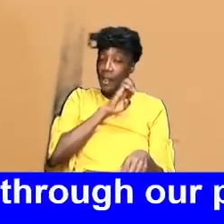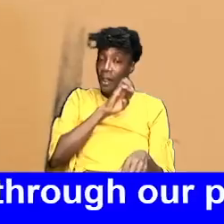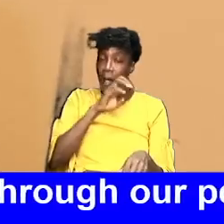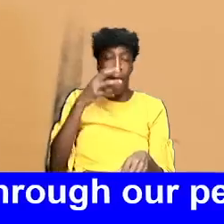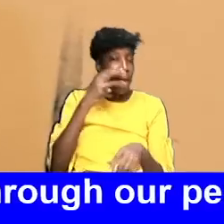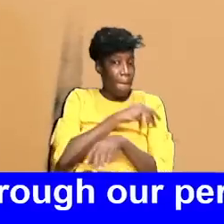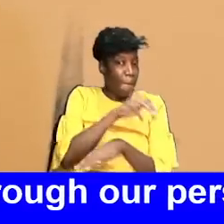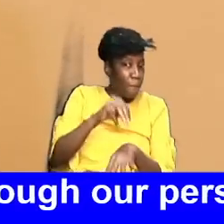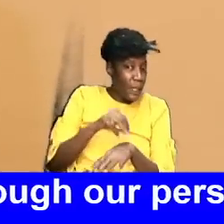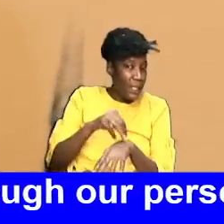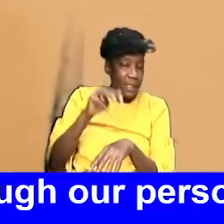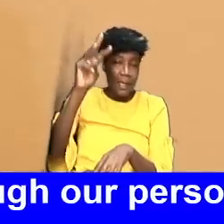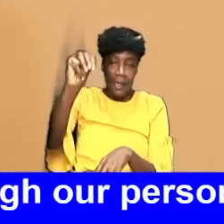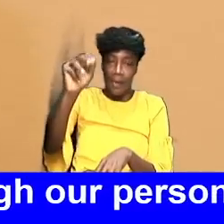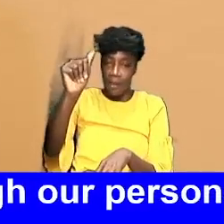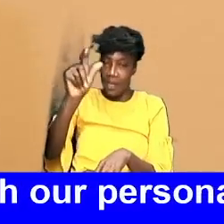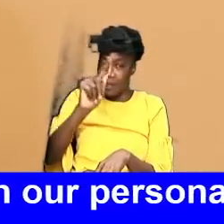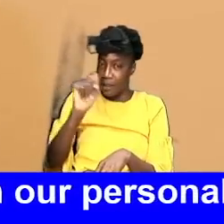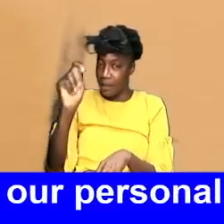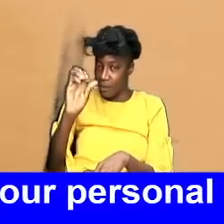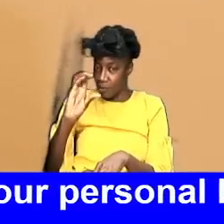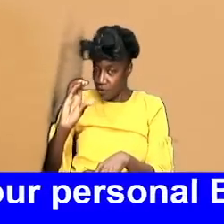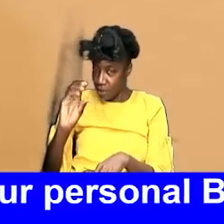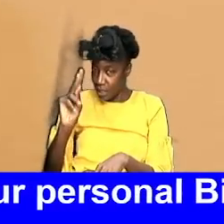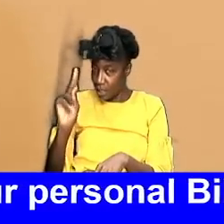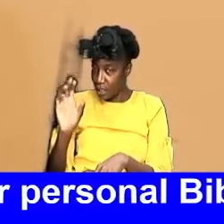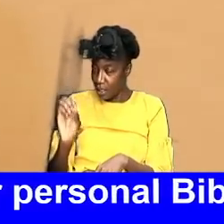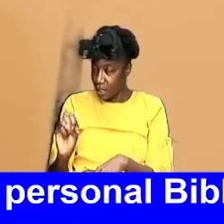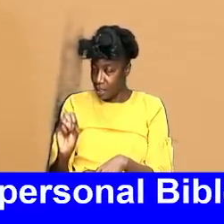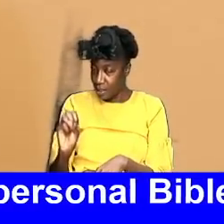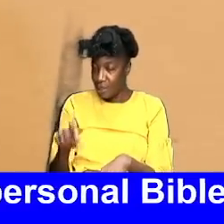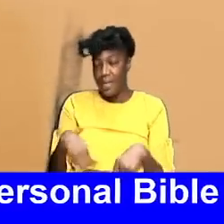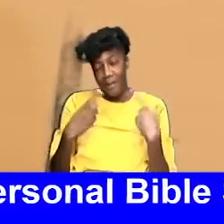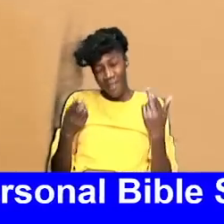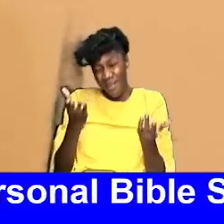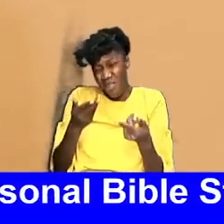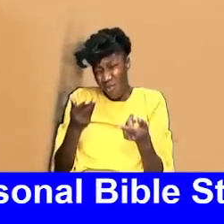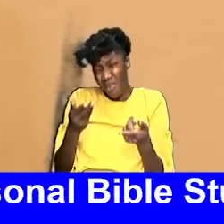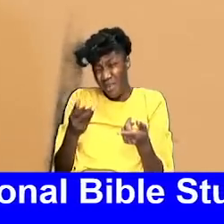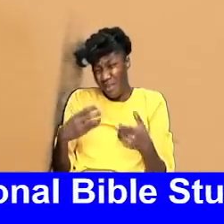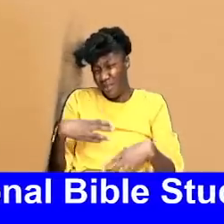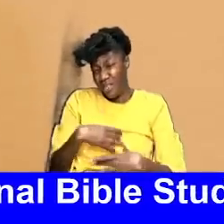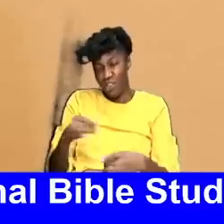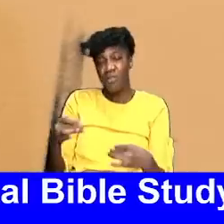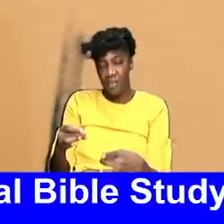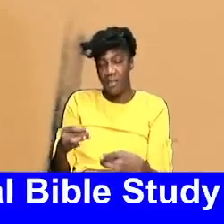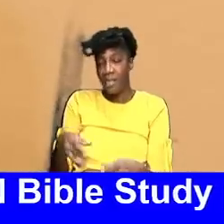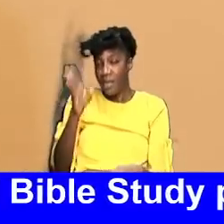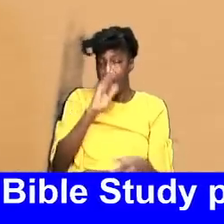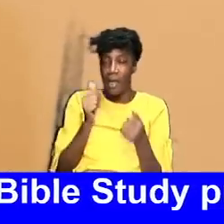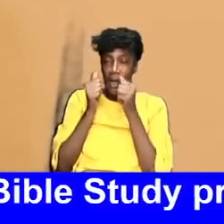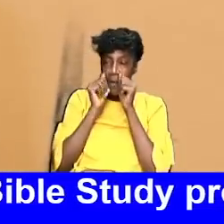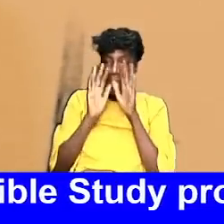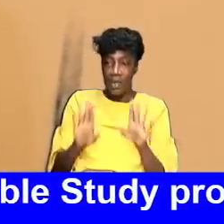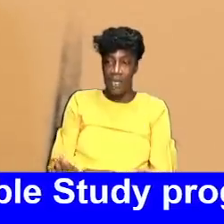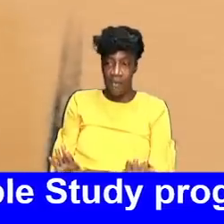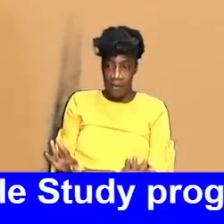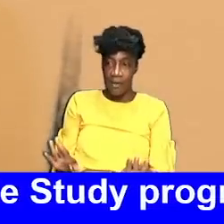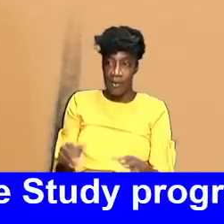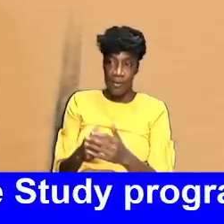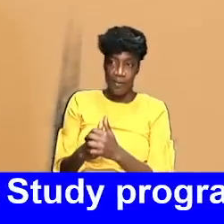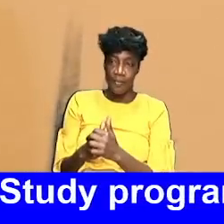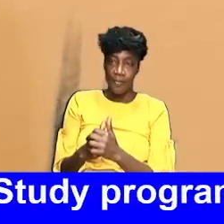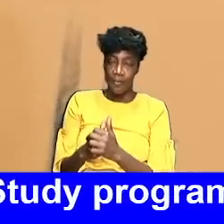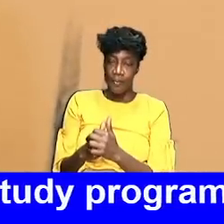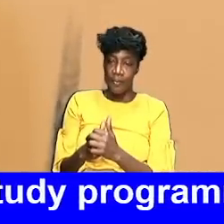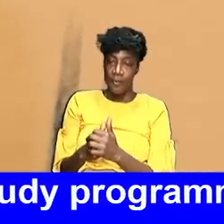person. Amen. And tell them you want to be a part of going at that men's fellowship. Should be a good one. But God bless you. Amen. And if